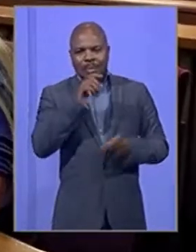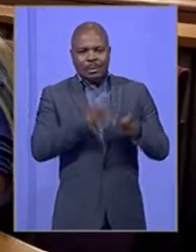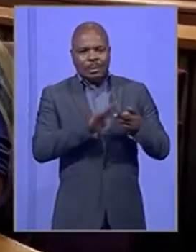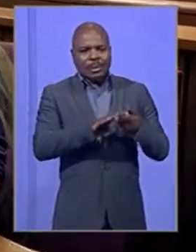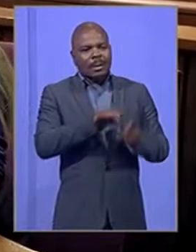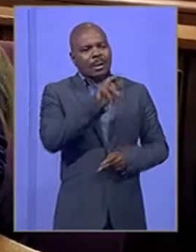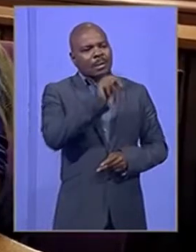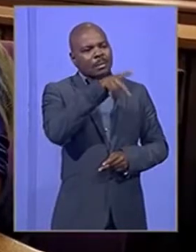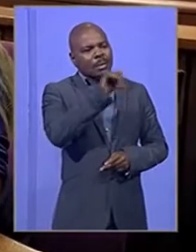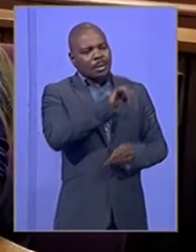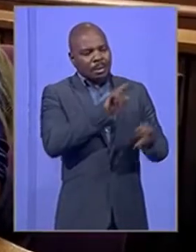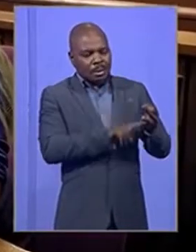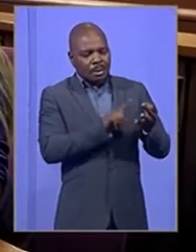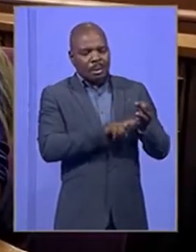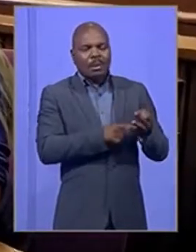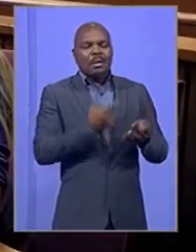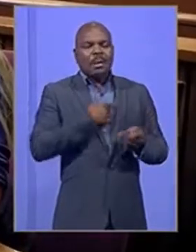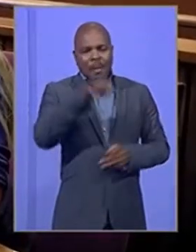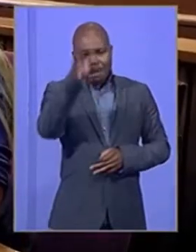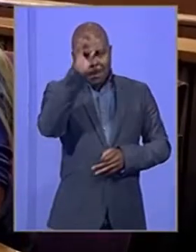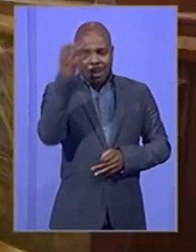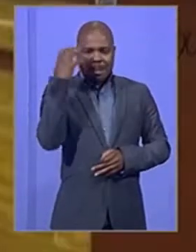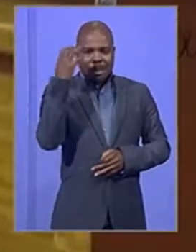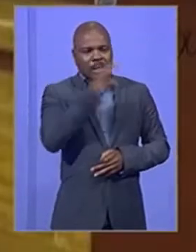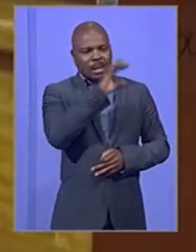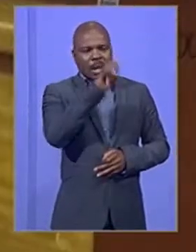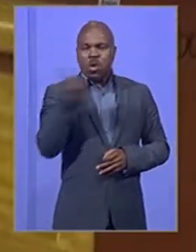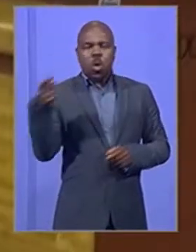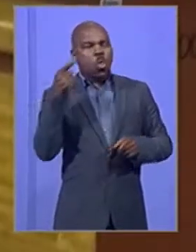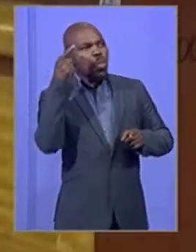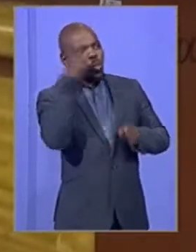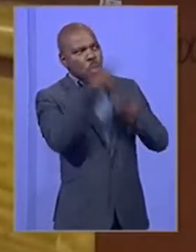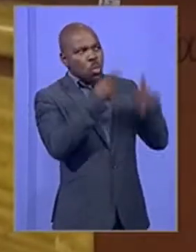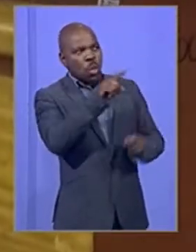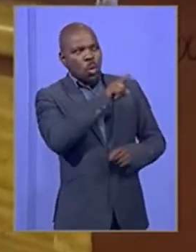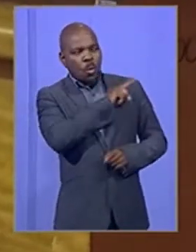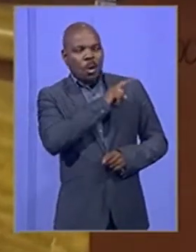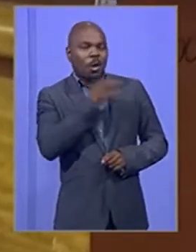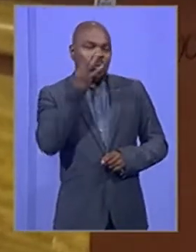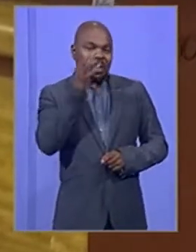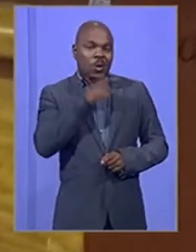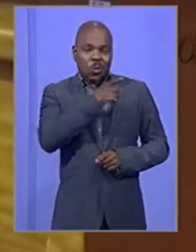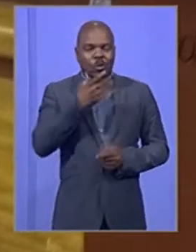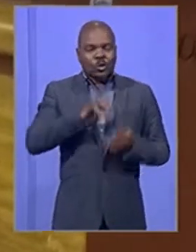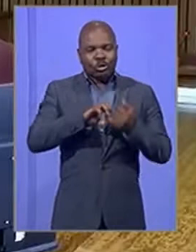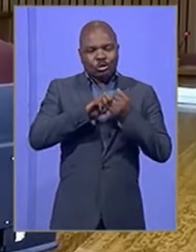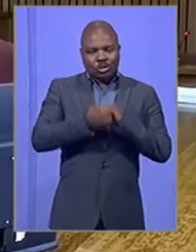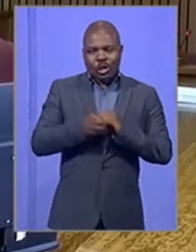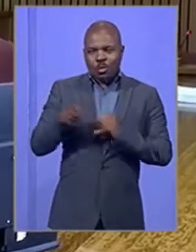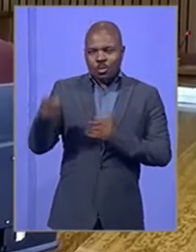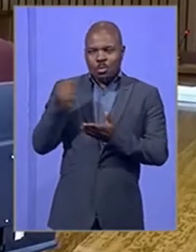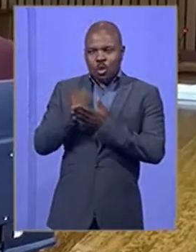nna la botjhotjhisi le letona la nna la sepolesa Bekicele ka hore ke bona beng ba diteko tsa hore a